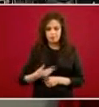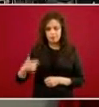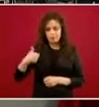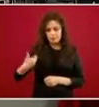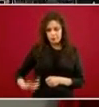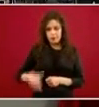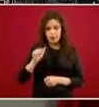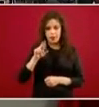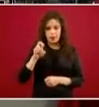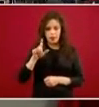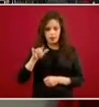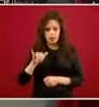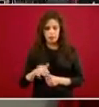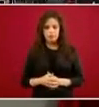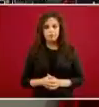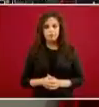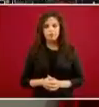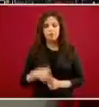Thank you.